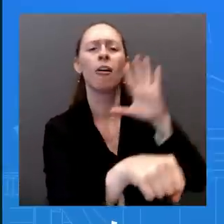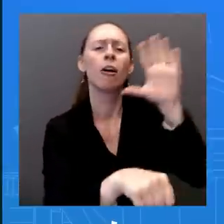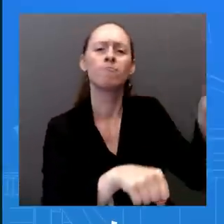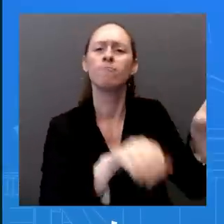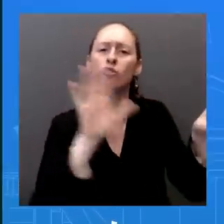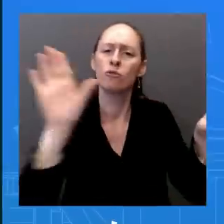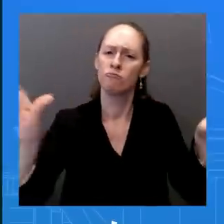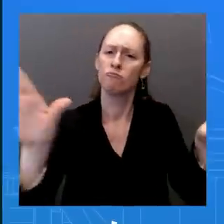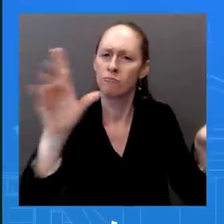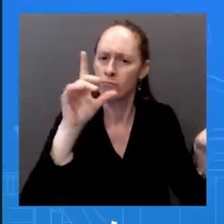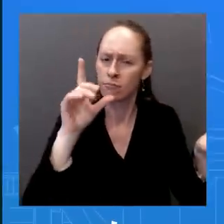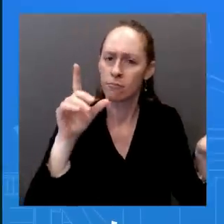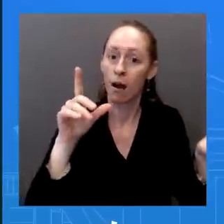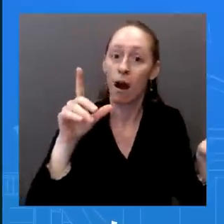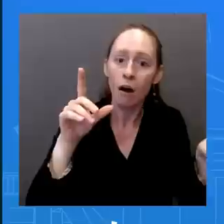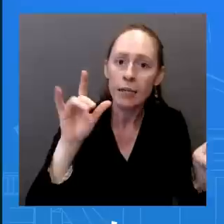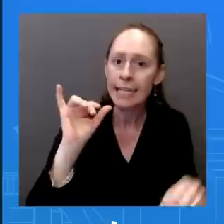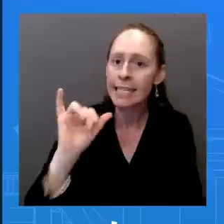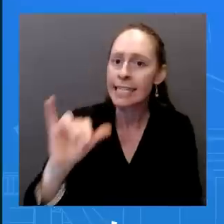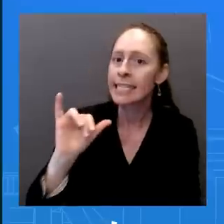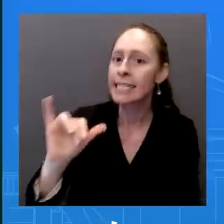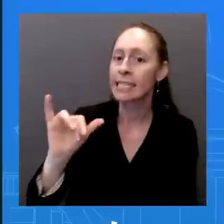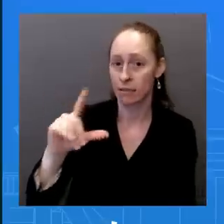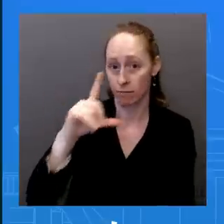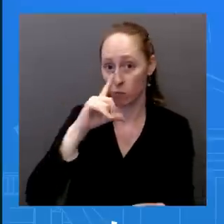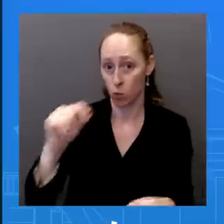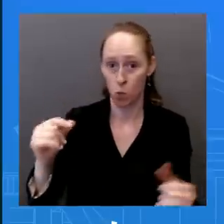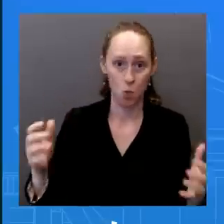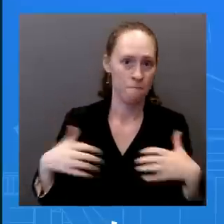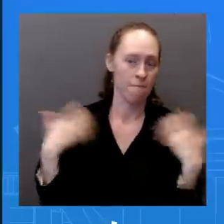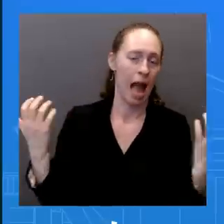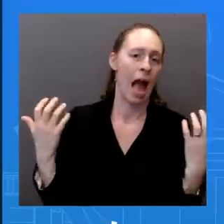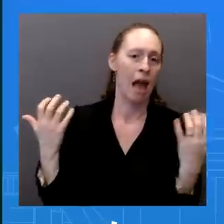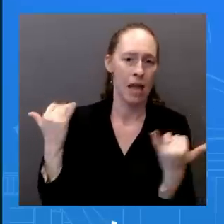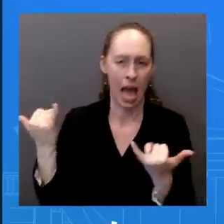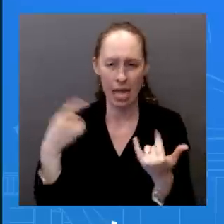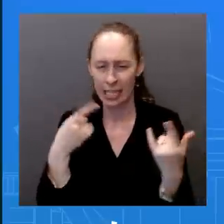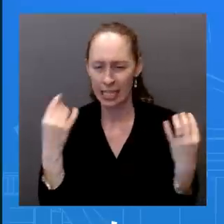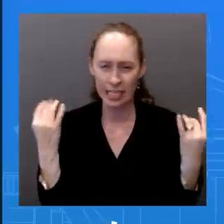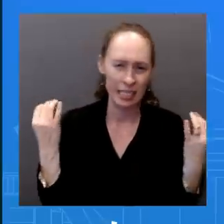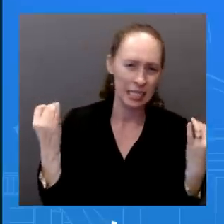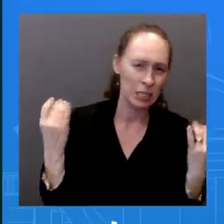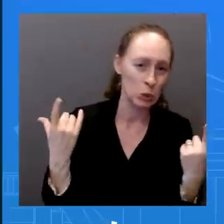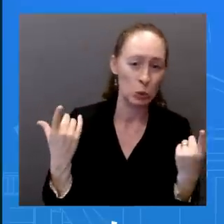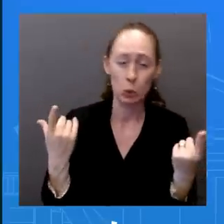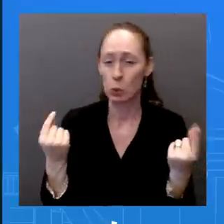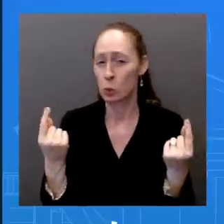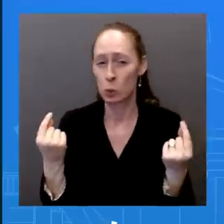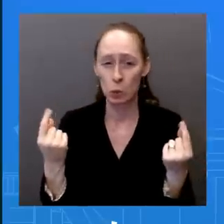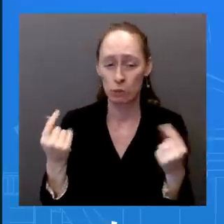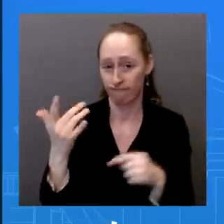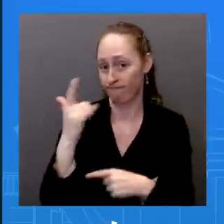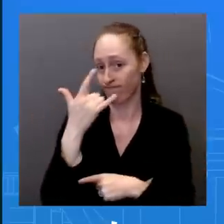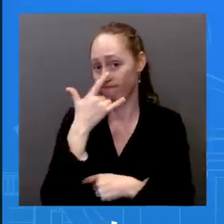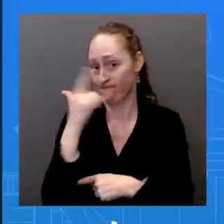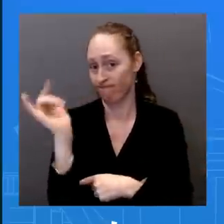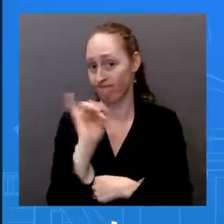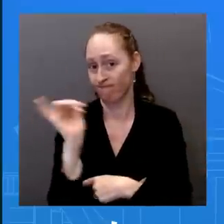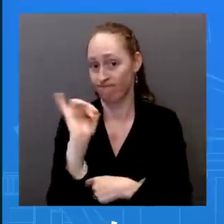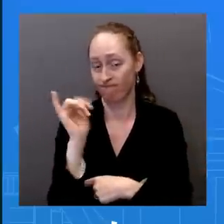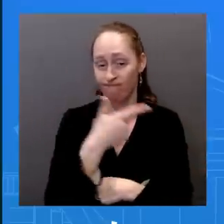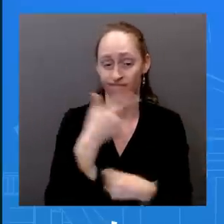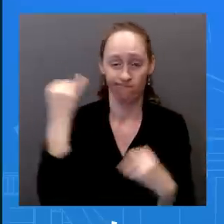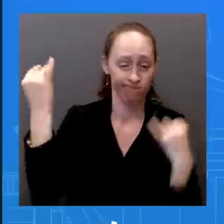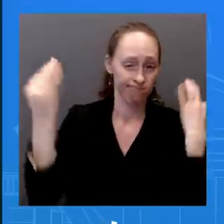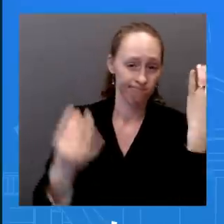First, as we've been warning for months, Russia appears to be proceeding with plans to hold sham referenda in areas of